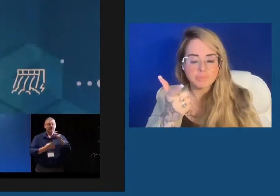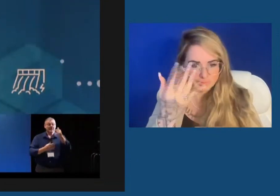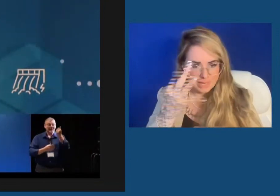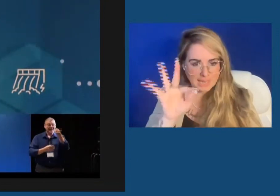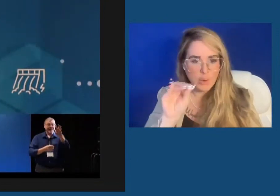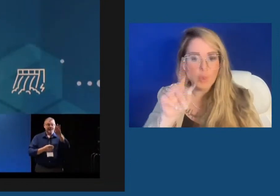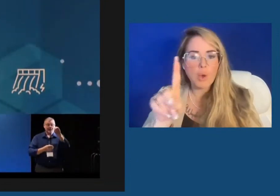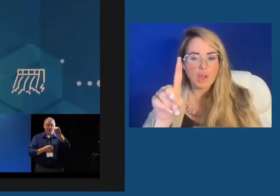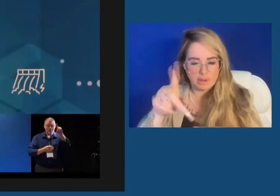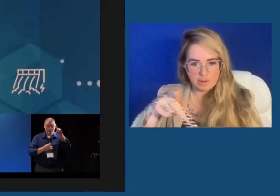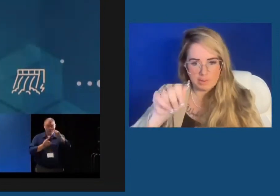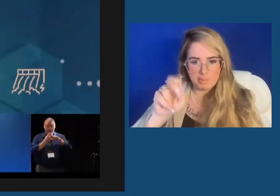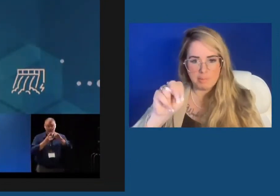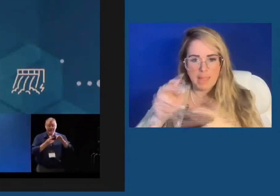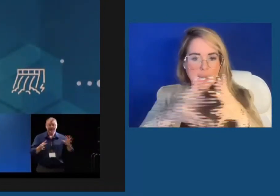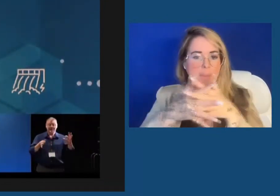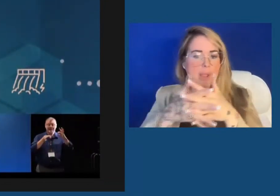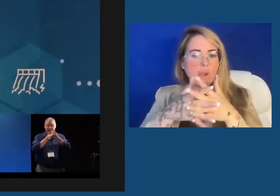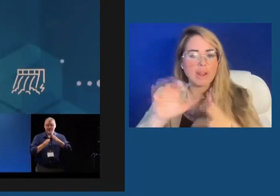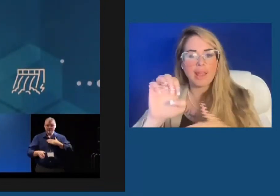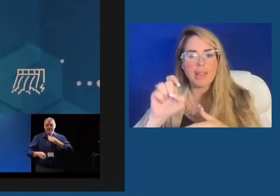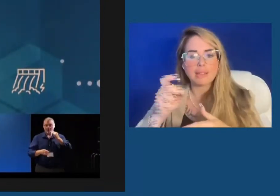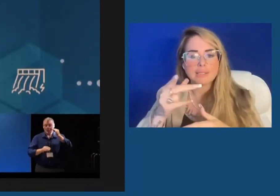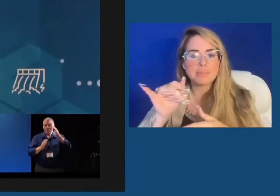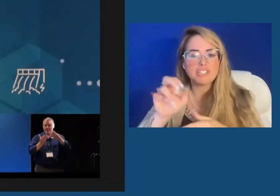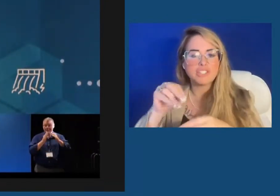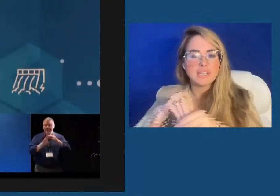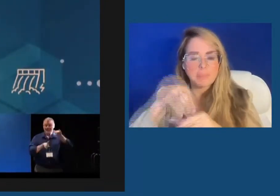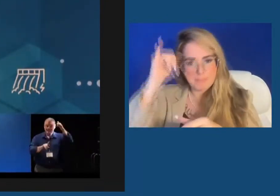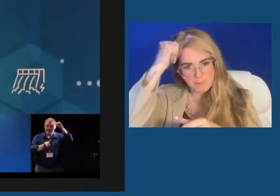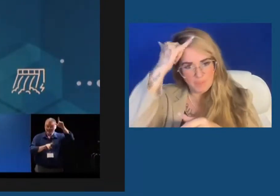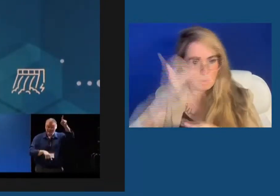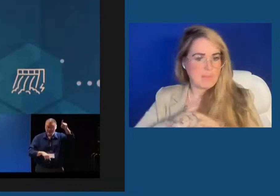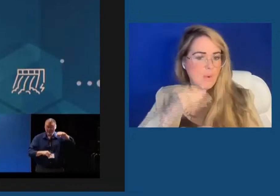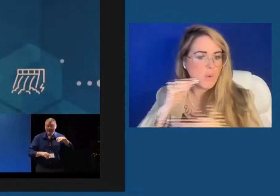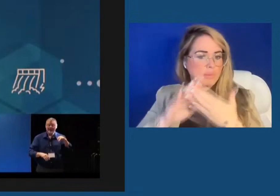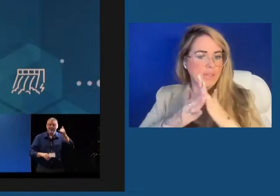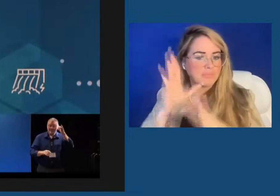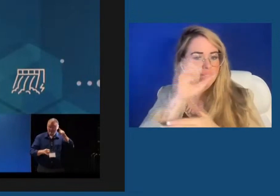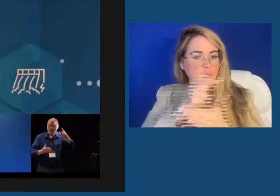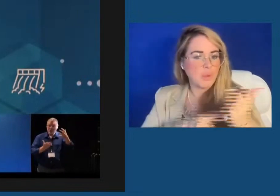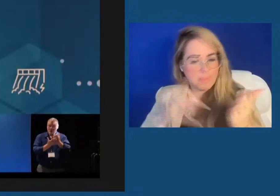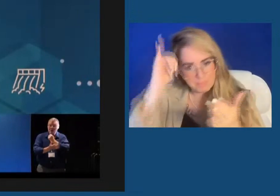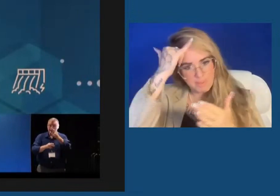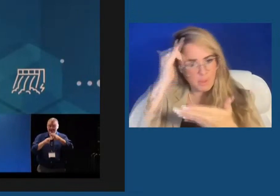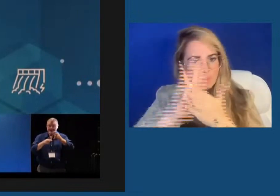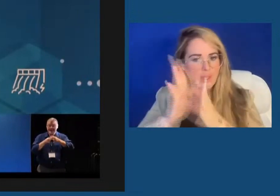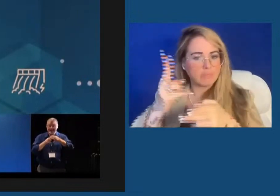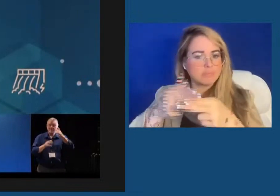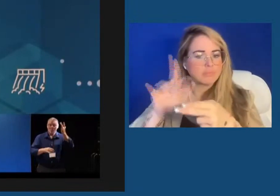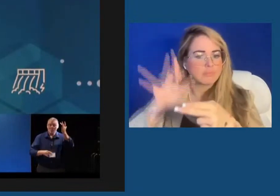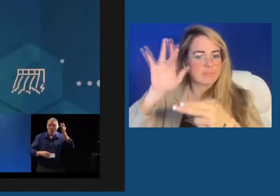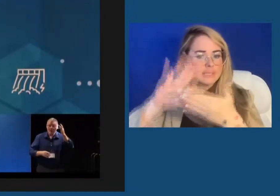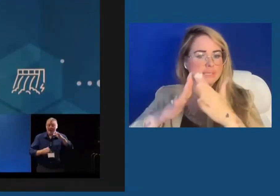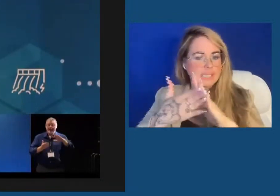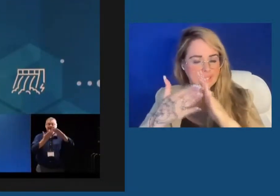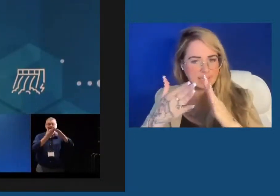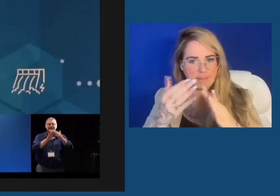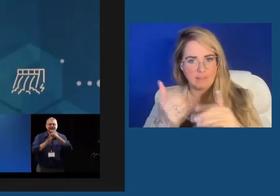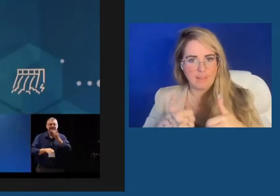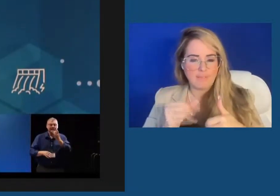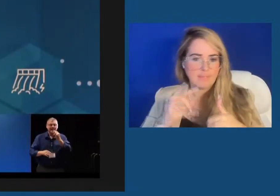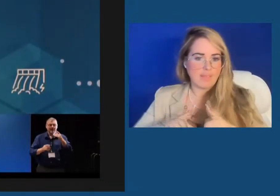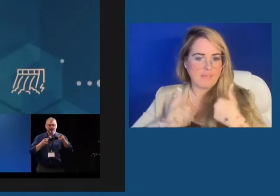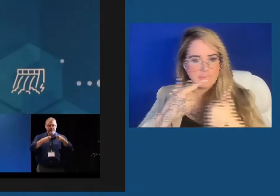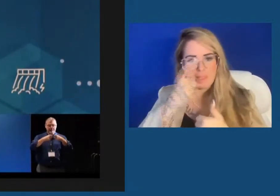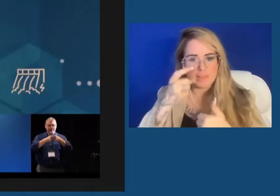1901, the Pan American Exhibition in my hometown of Buffalo. Guess what? Buffalo earned the name of City of Light because it was the first city powered by